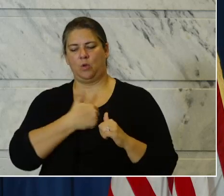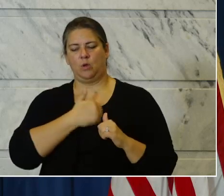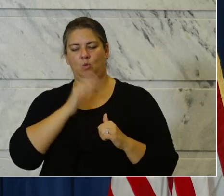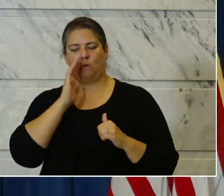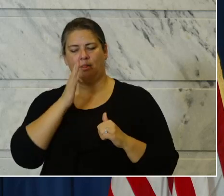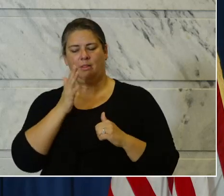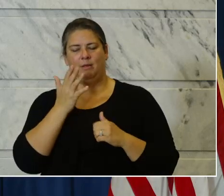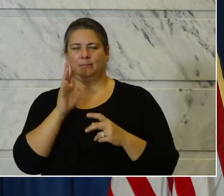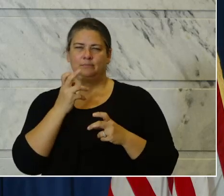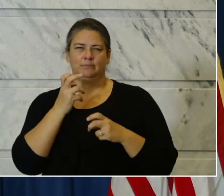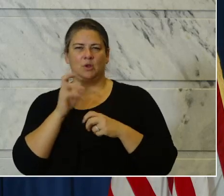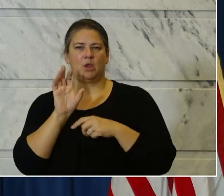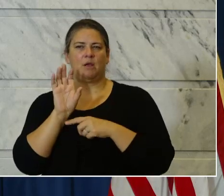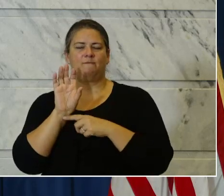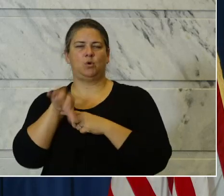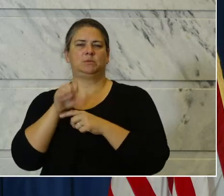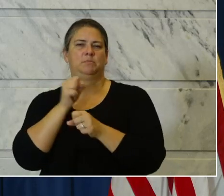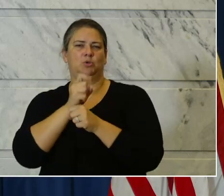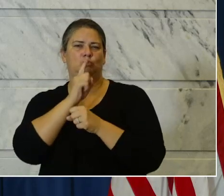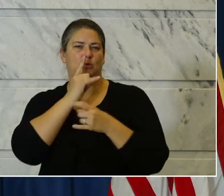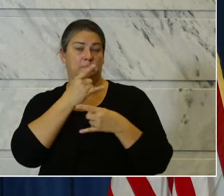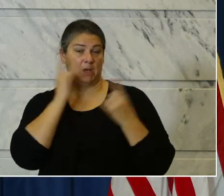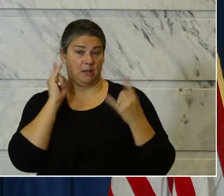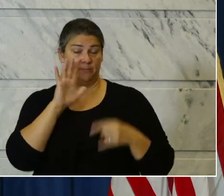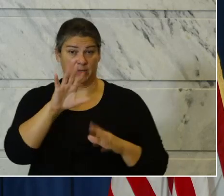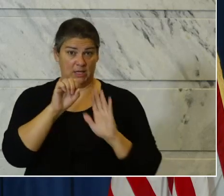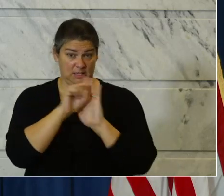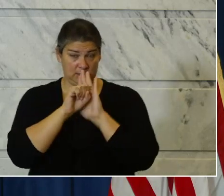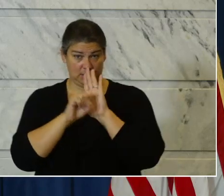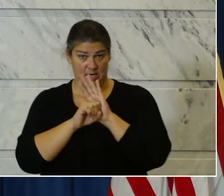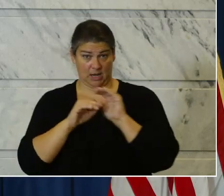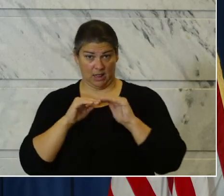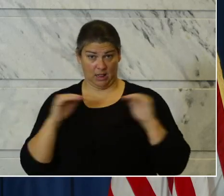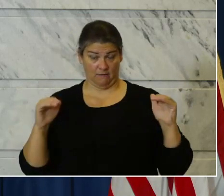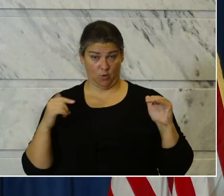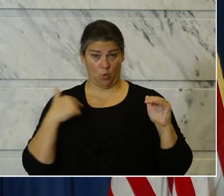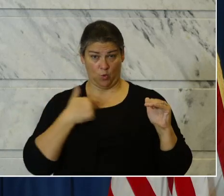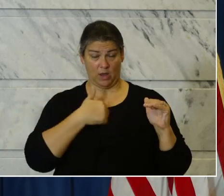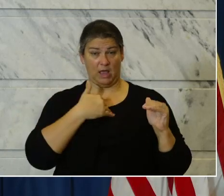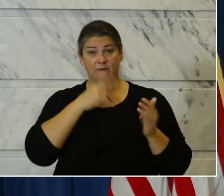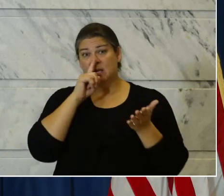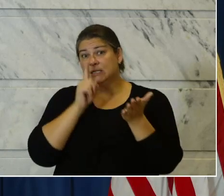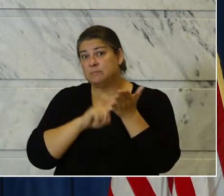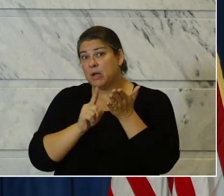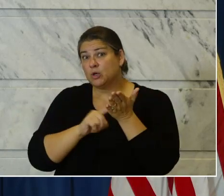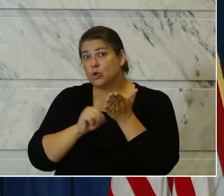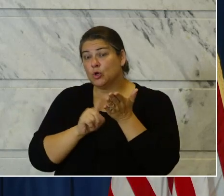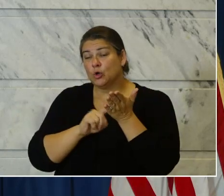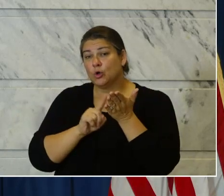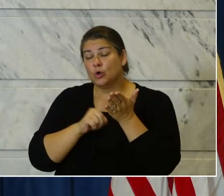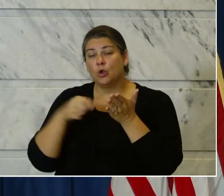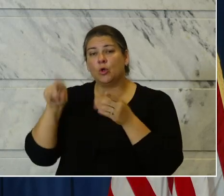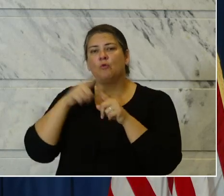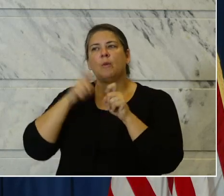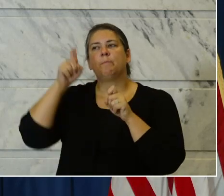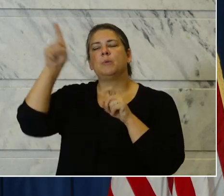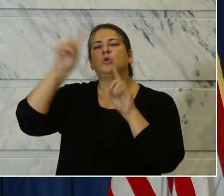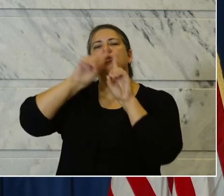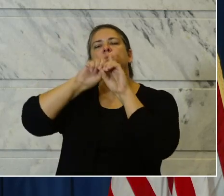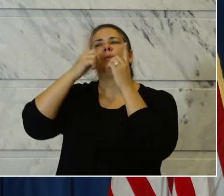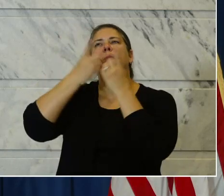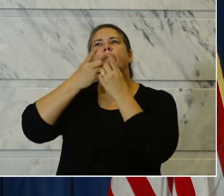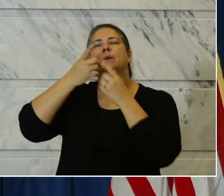our mask enforcement. So first, from the state level, we will have inspectors from the Department